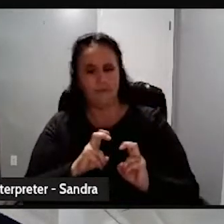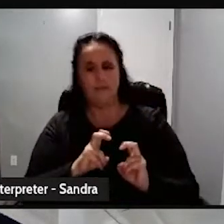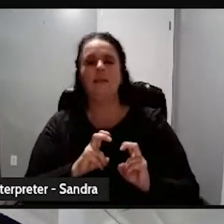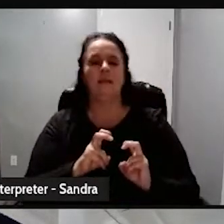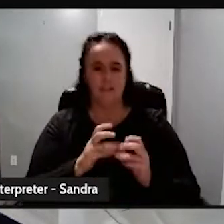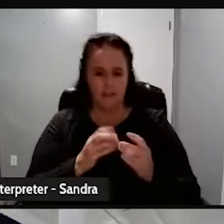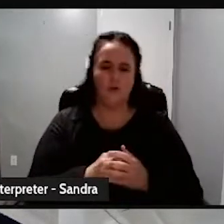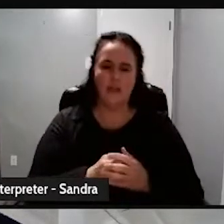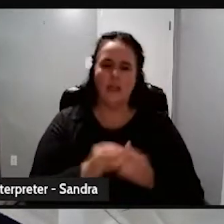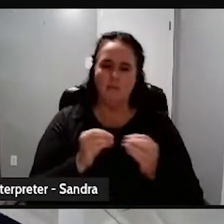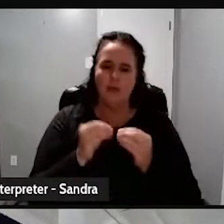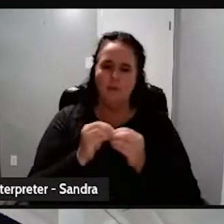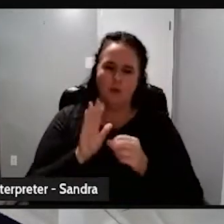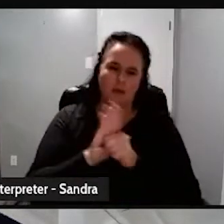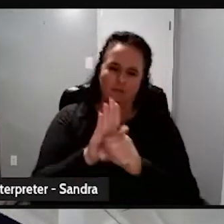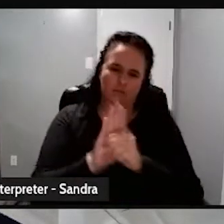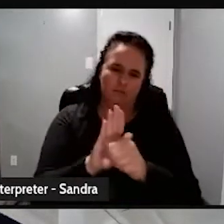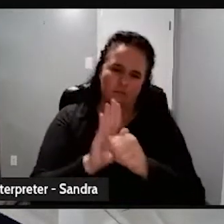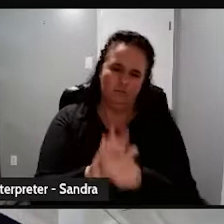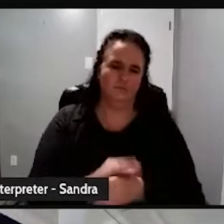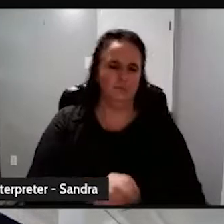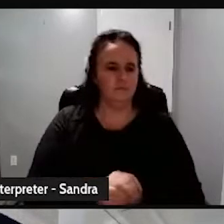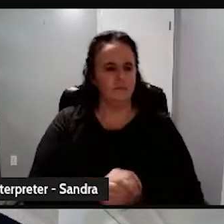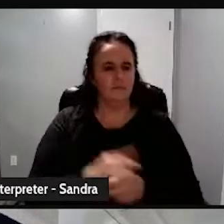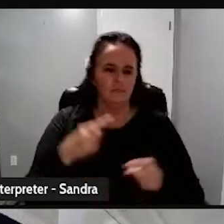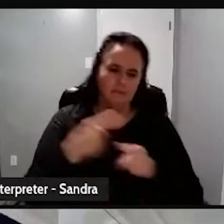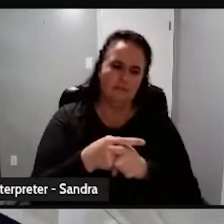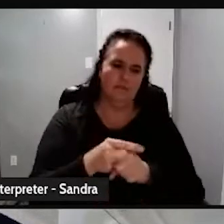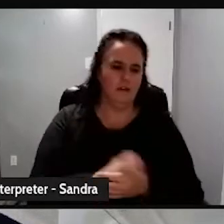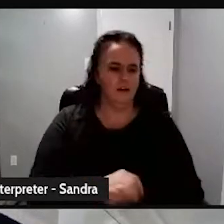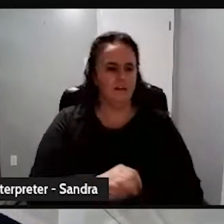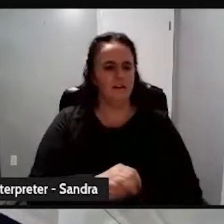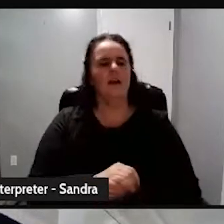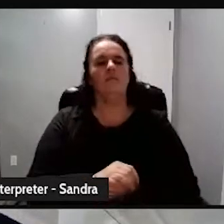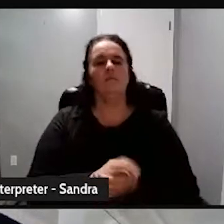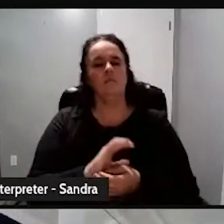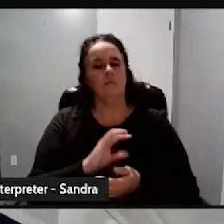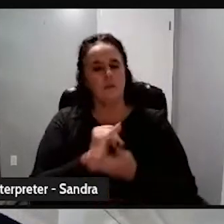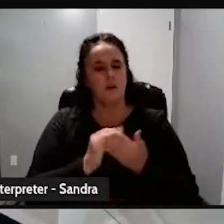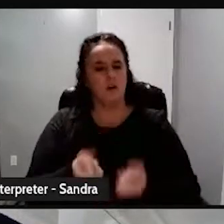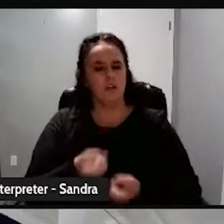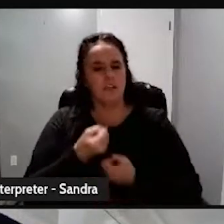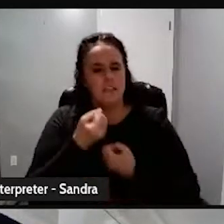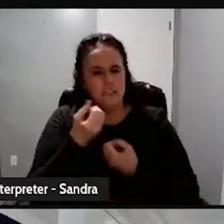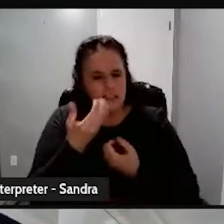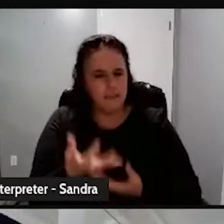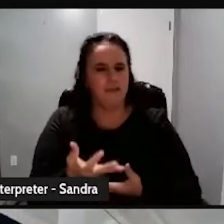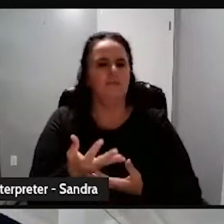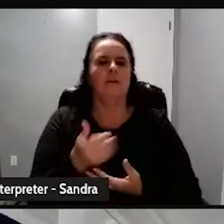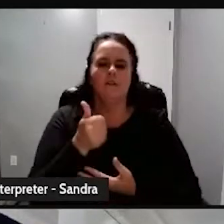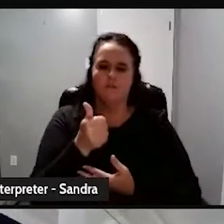Artists give so much of themselves when we're showing our work, and we hope the audience will